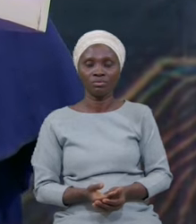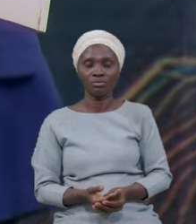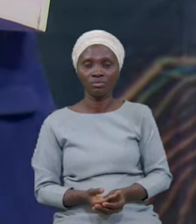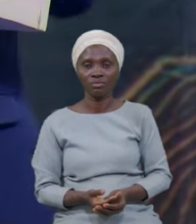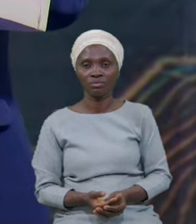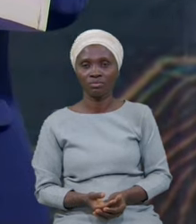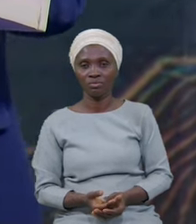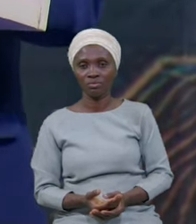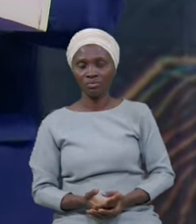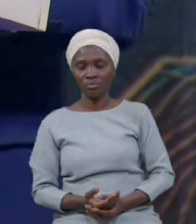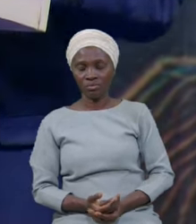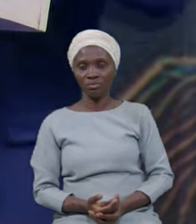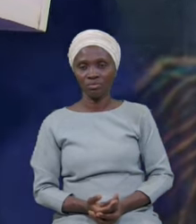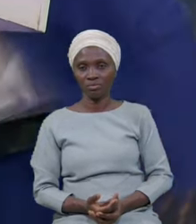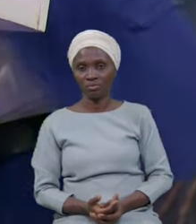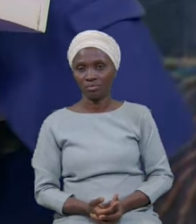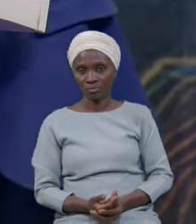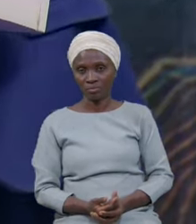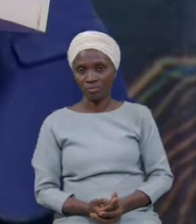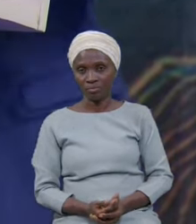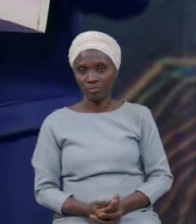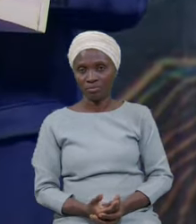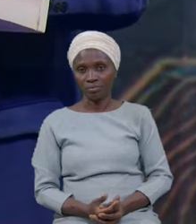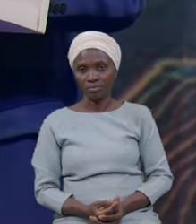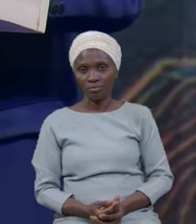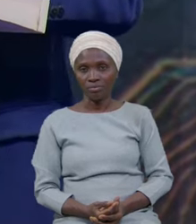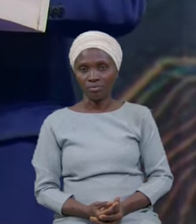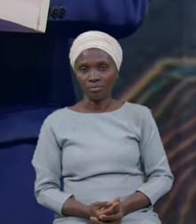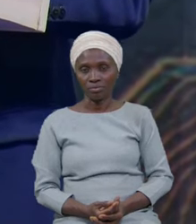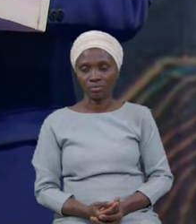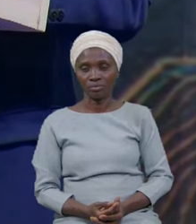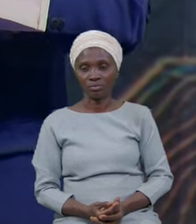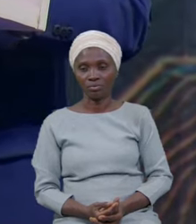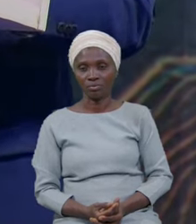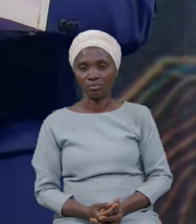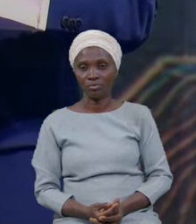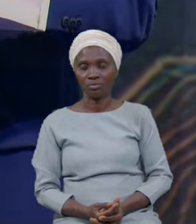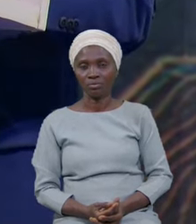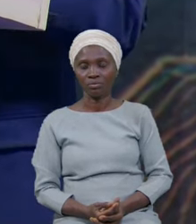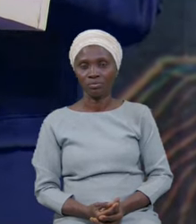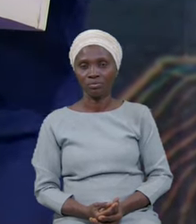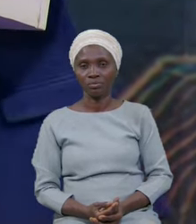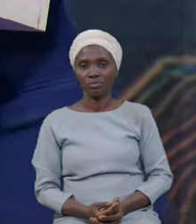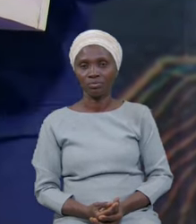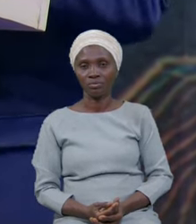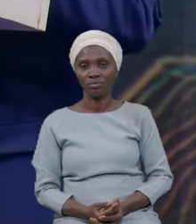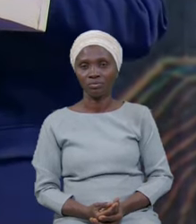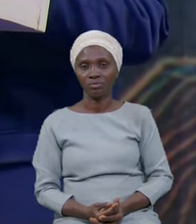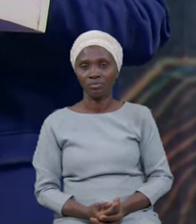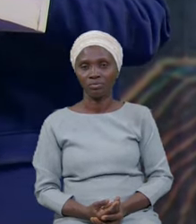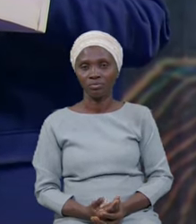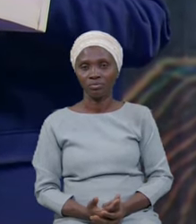that they are attended to. The people at the language section, let's ensure that they are attended